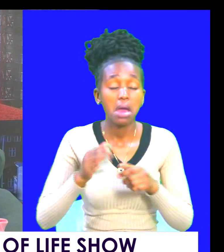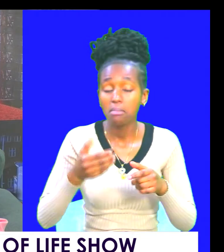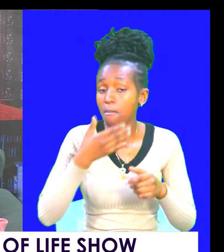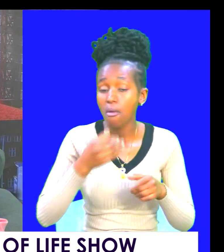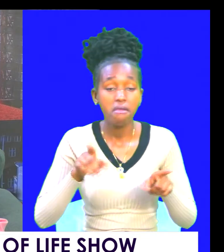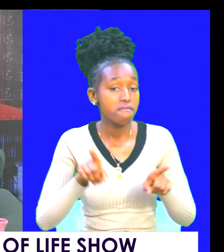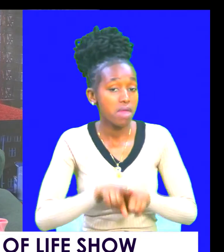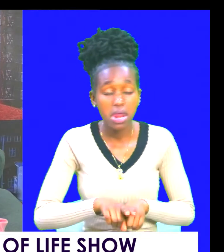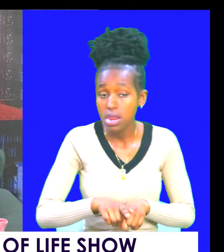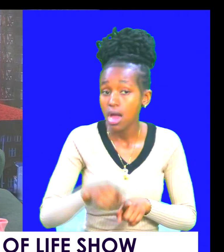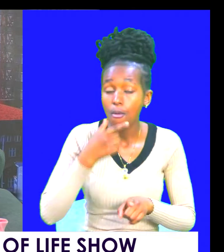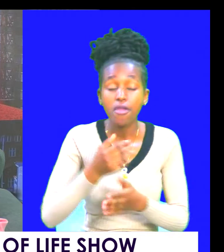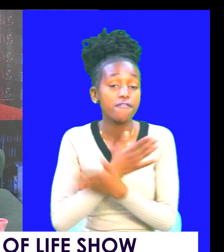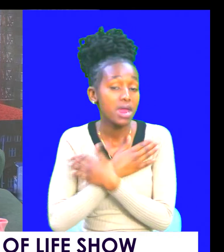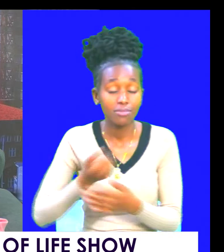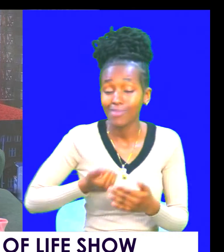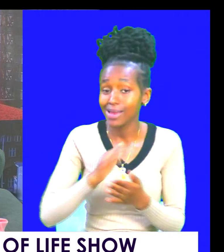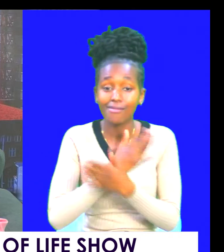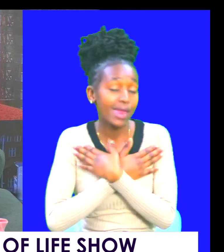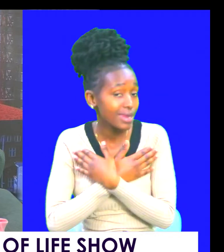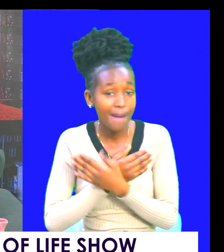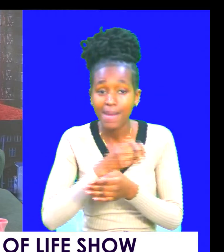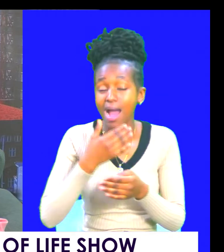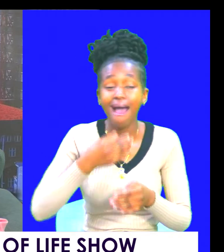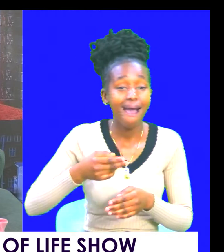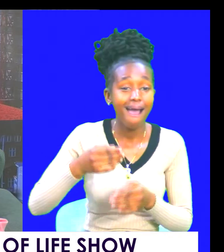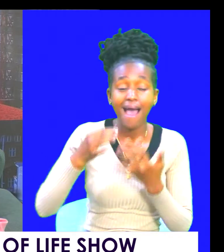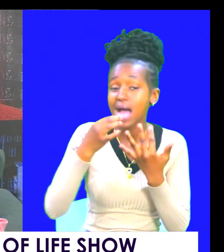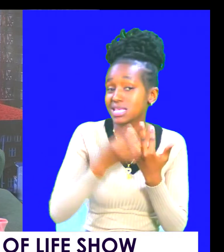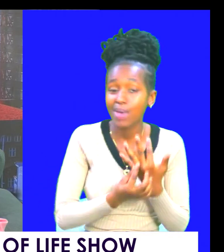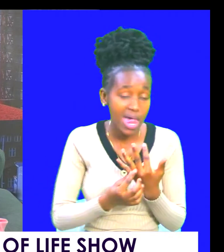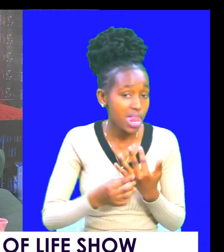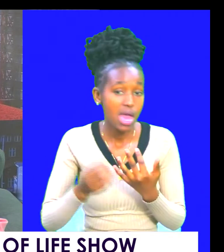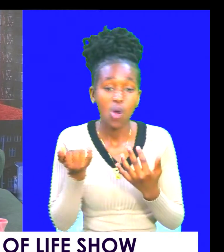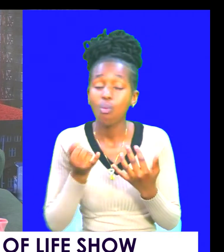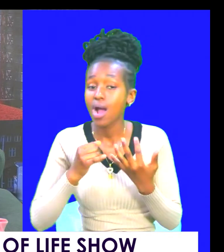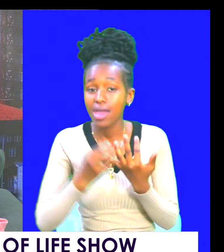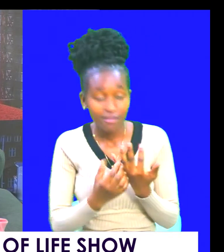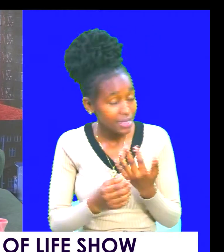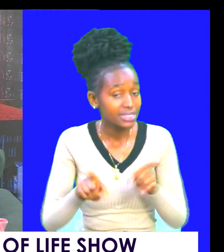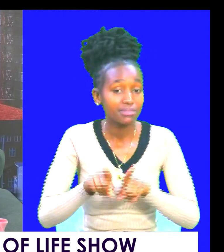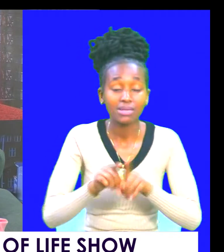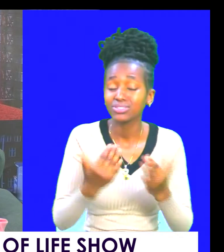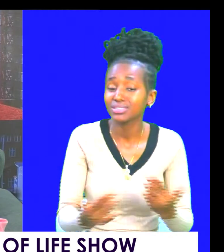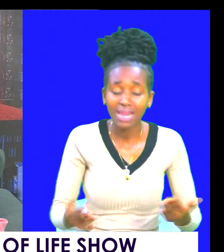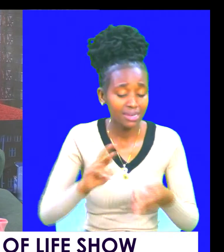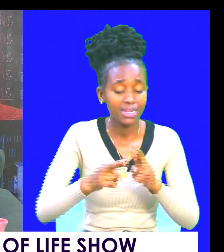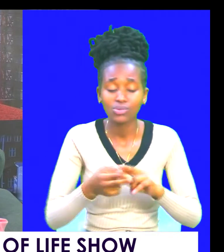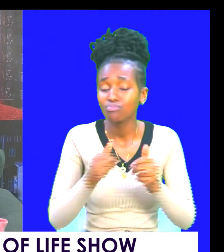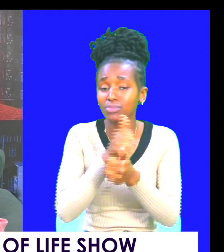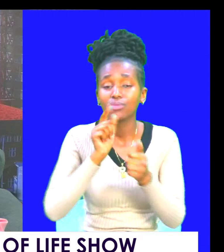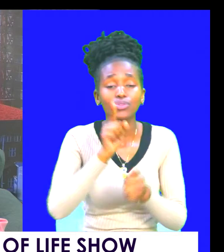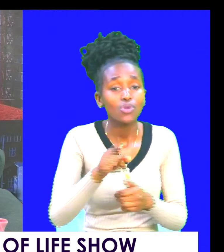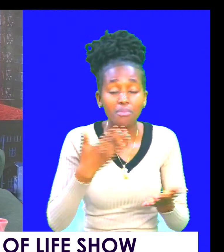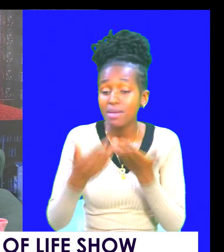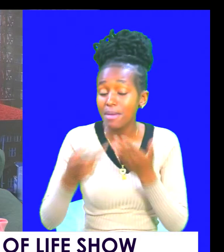a husband or a wife. Or maybe your children are not relating very well with you, or your parents are not relating very well